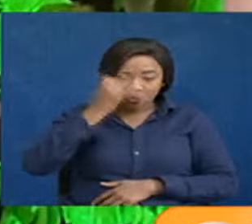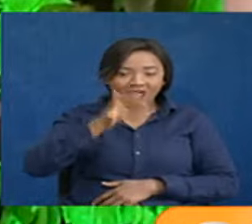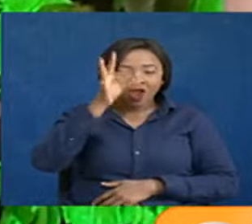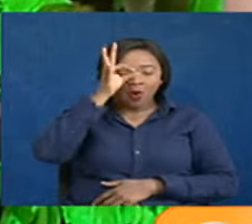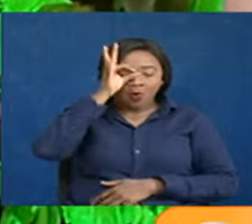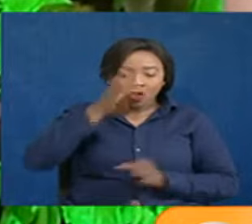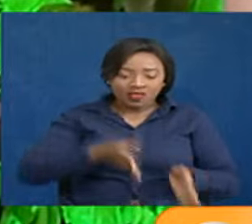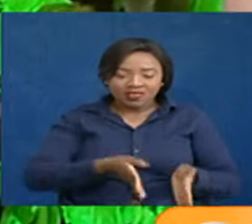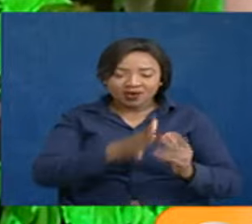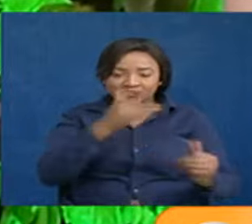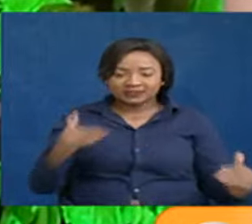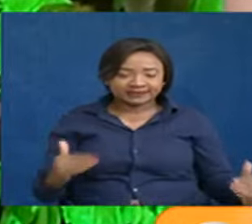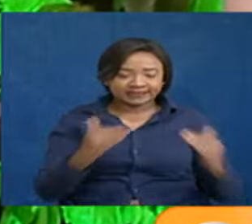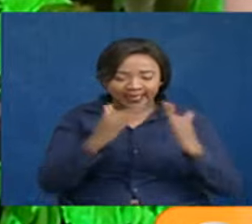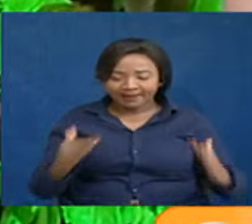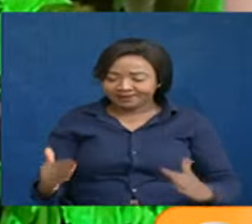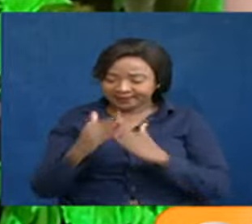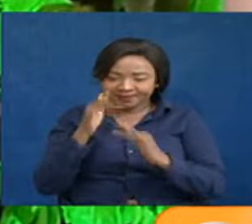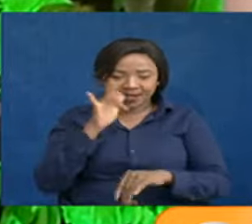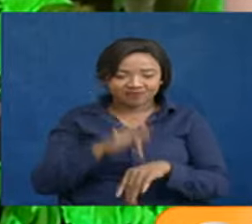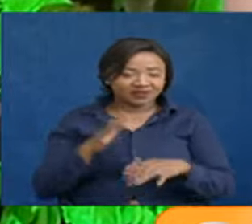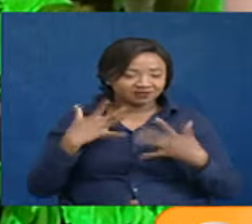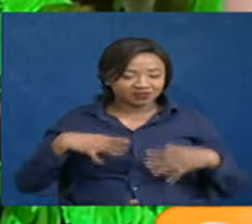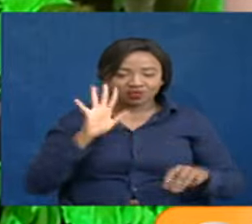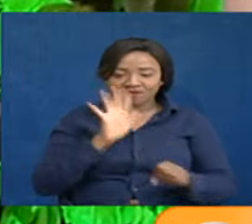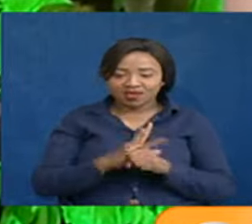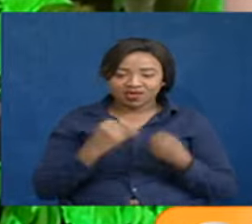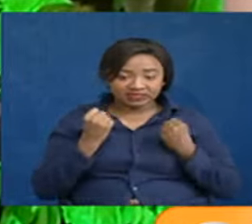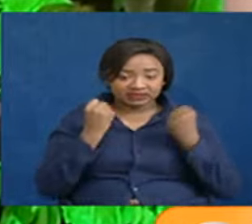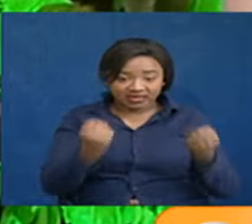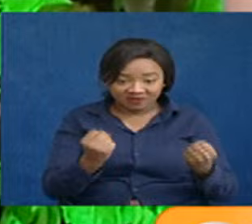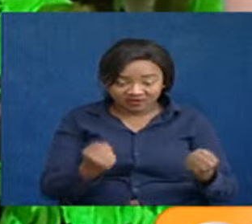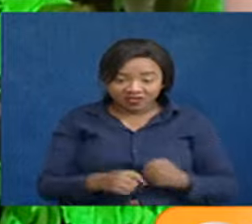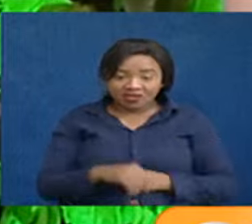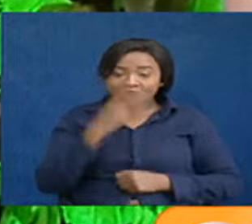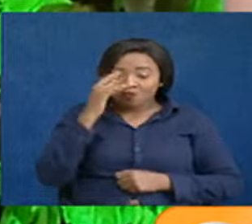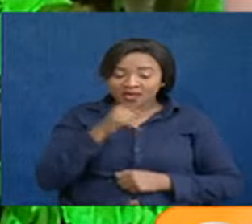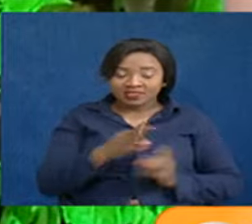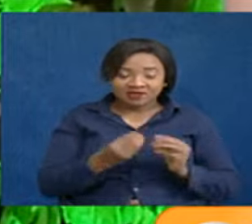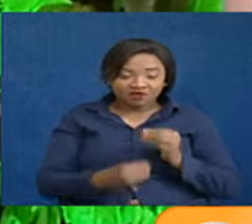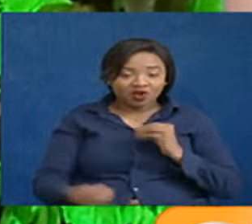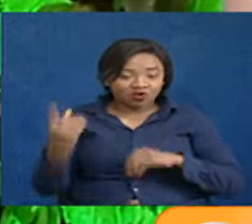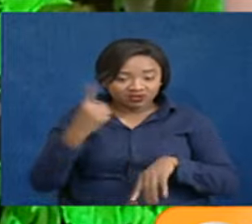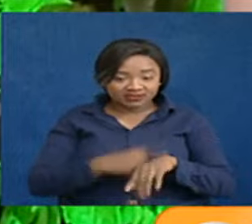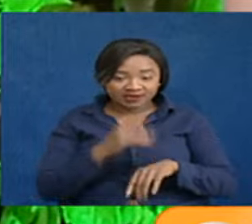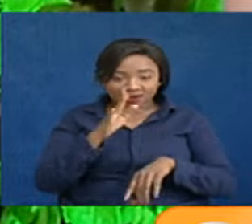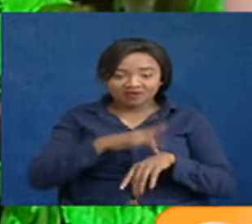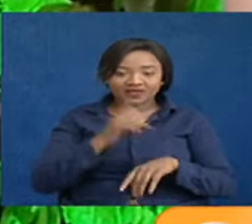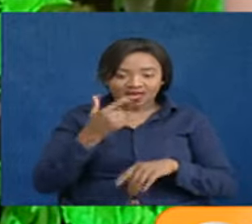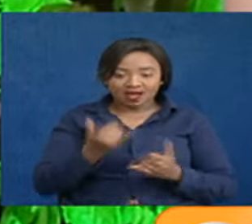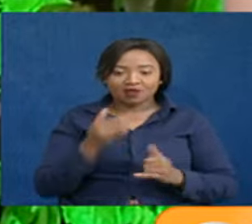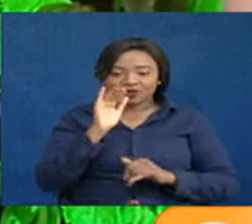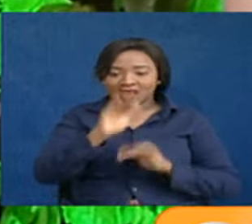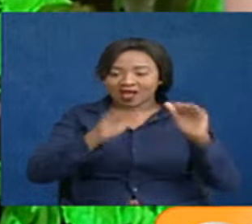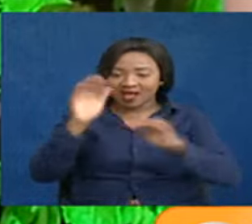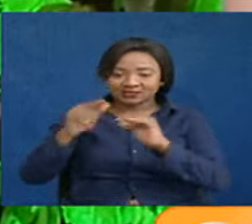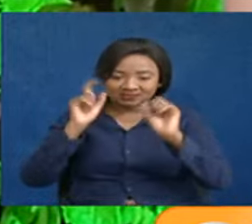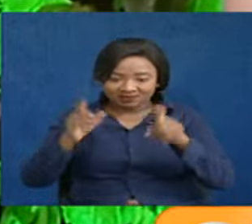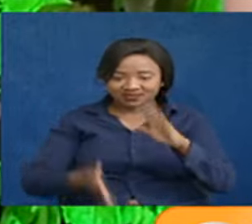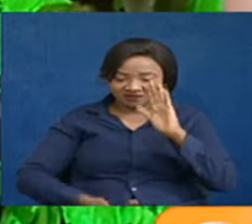the city and become a daily nightmare for many motorists. The prolonged neglect has led to mounting calls for urgent